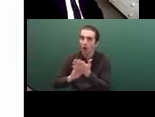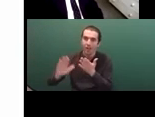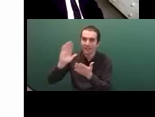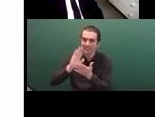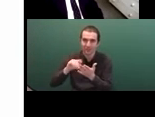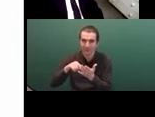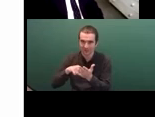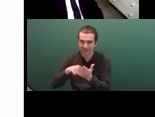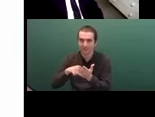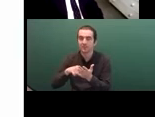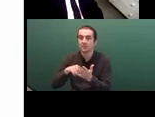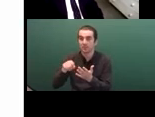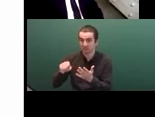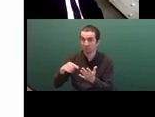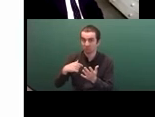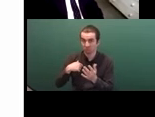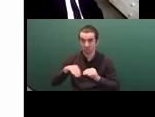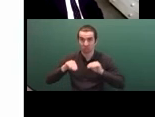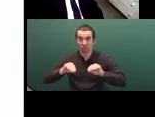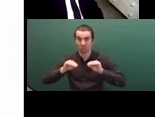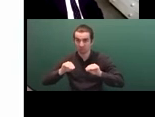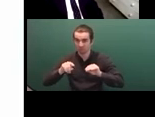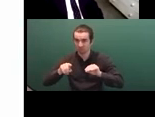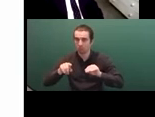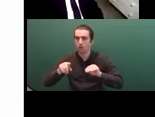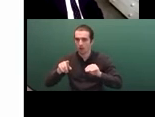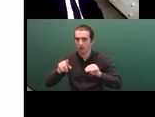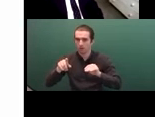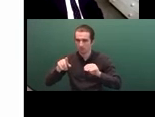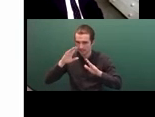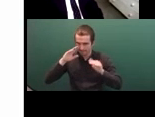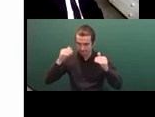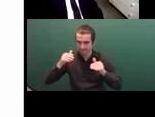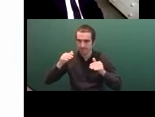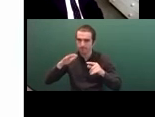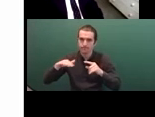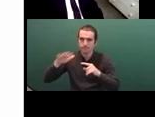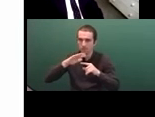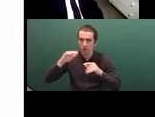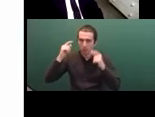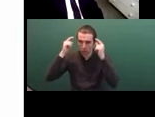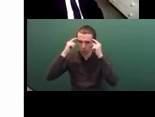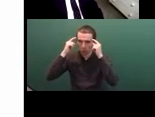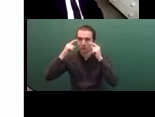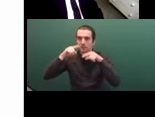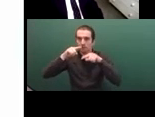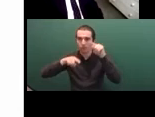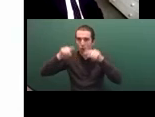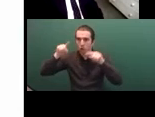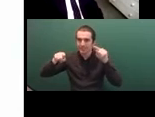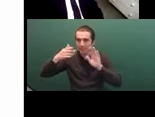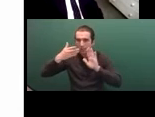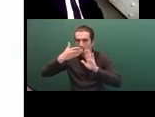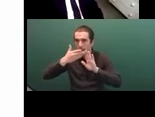independent, functional, and ensure that the students are job ready by the time they graduate.